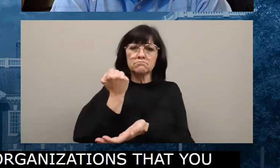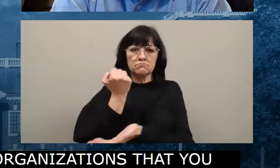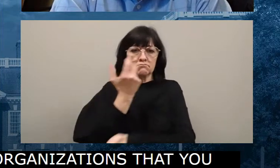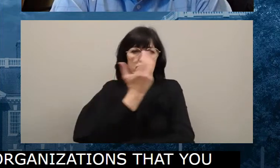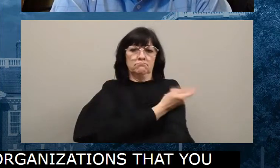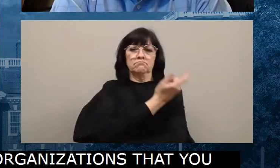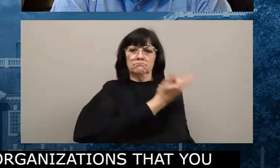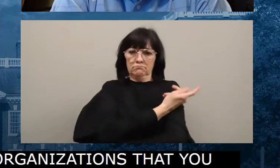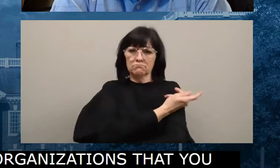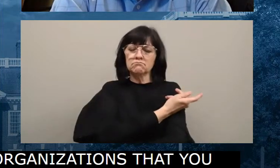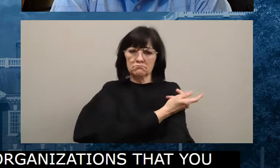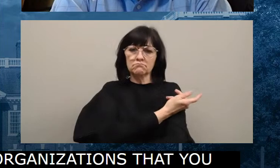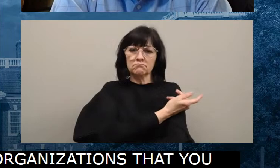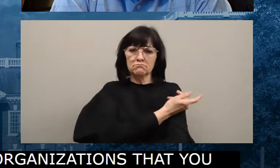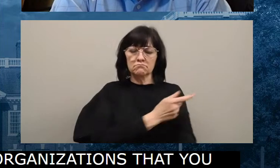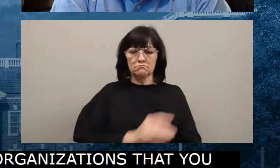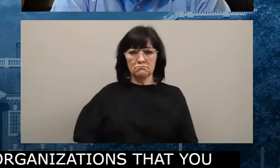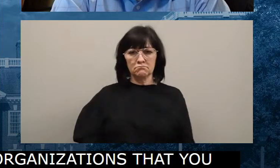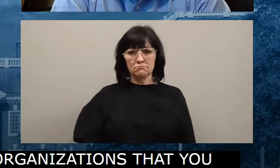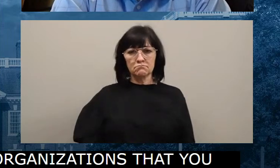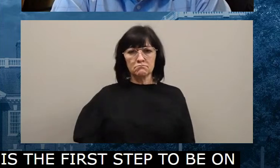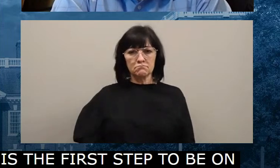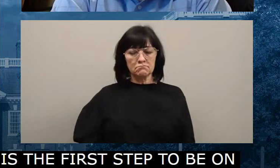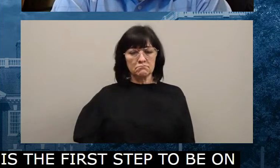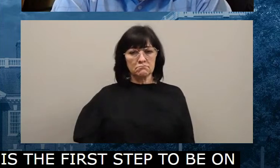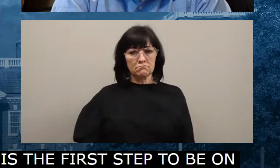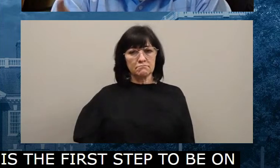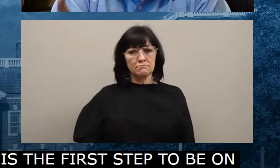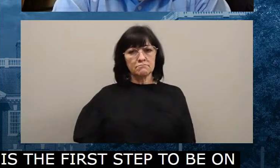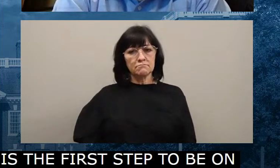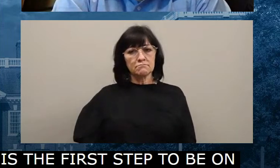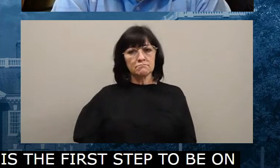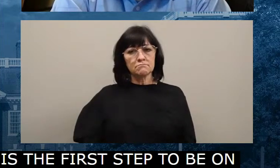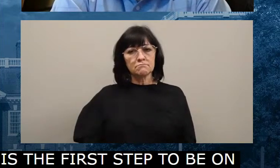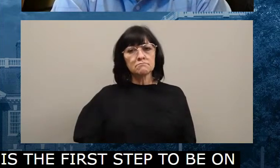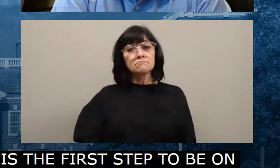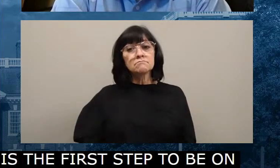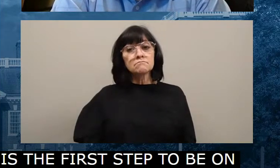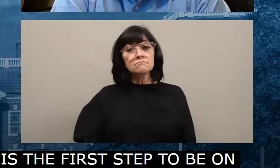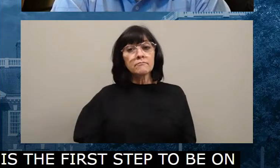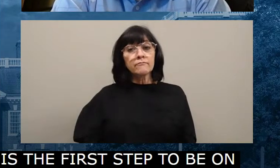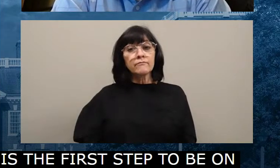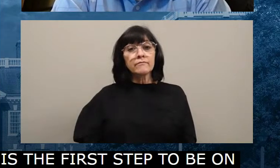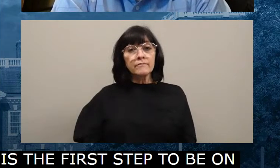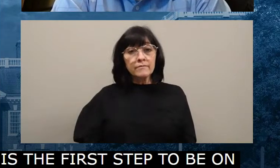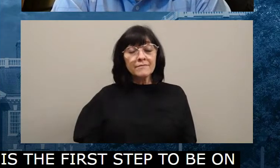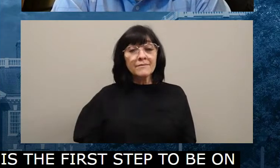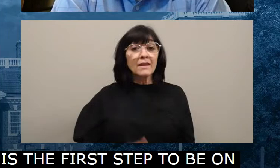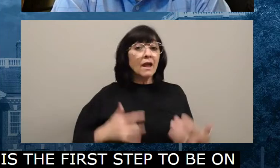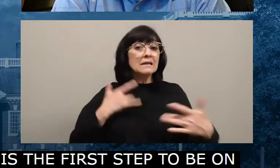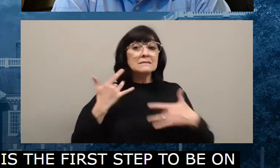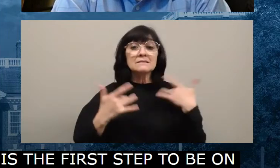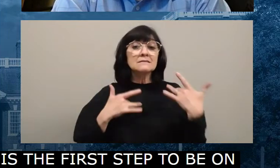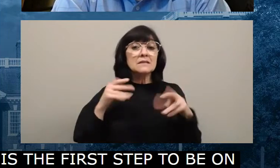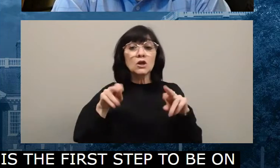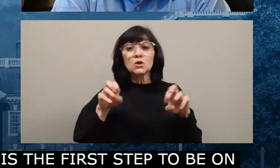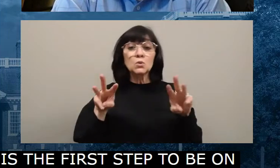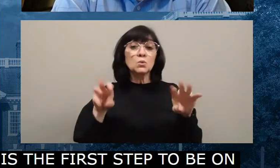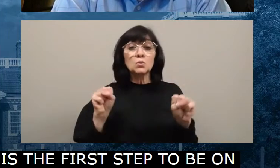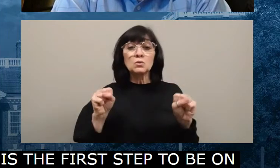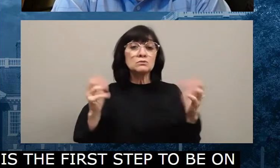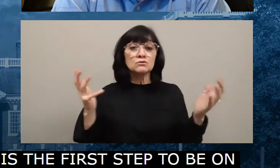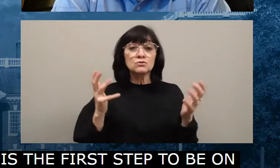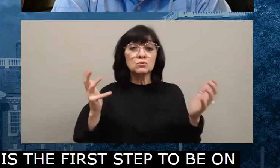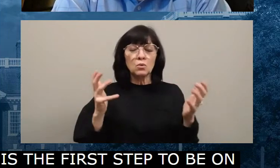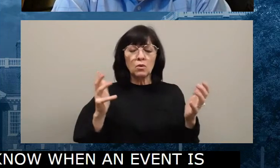is going to happen and get you signed up for it. Kind of the other exciting thing this weekend was about a